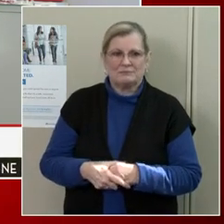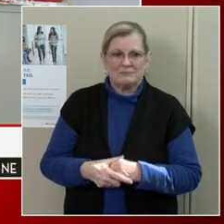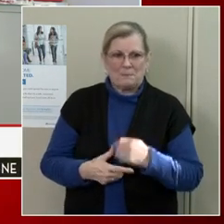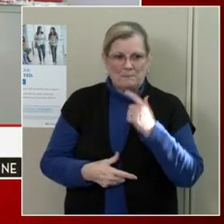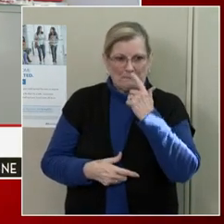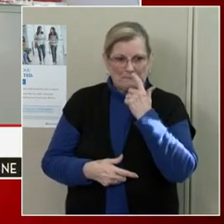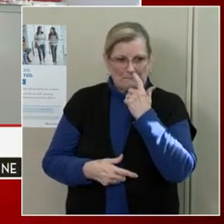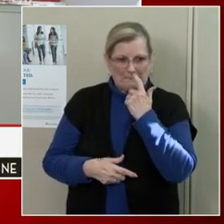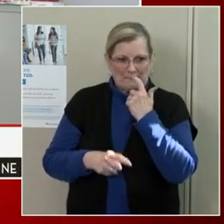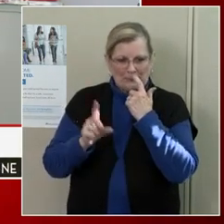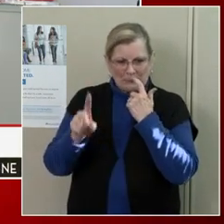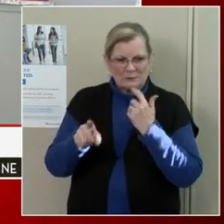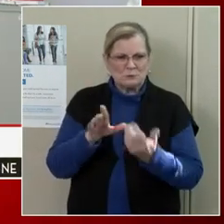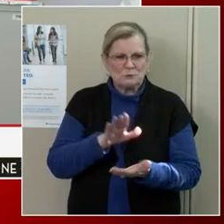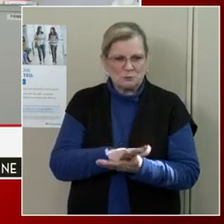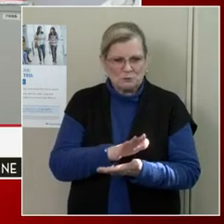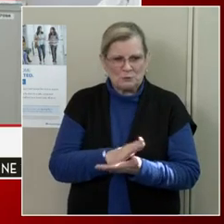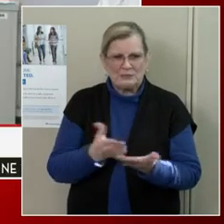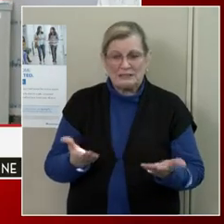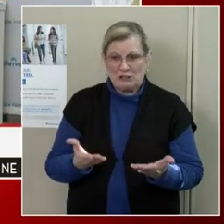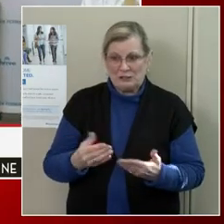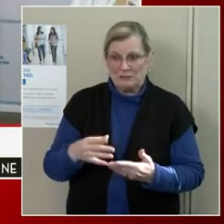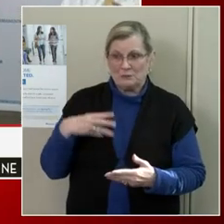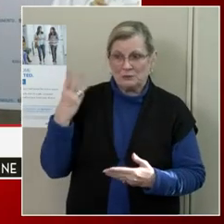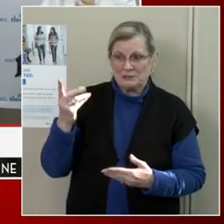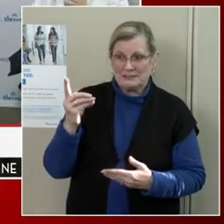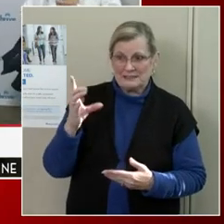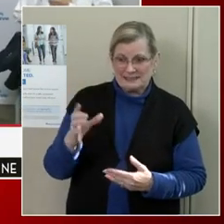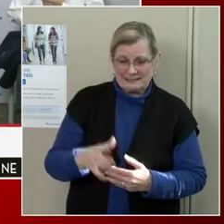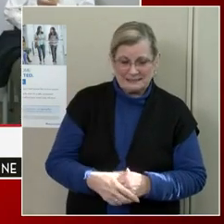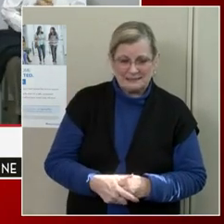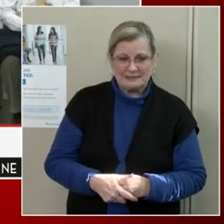University School of Medicine, completed his